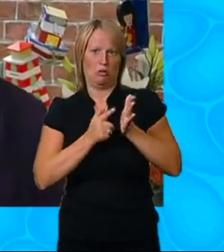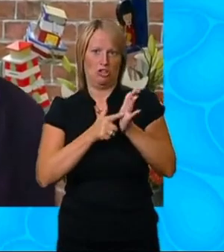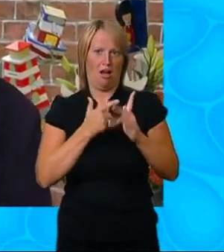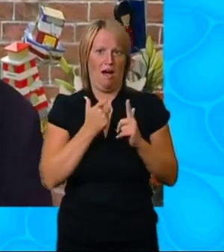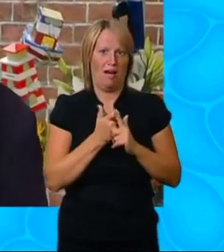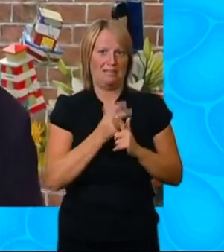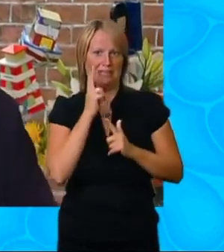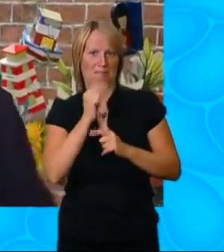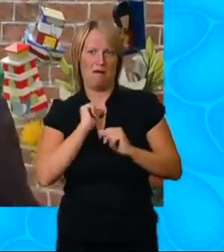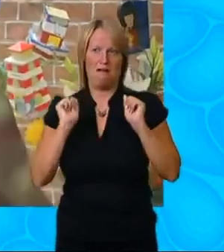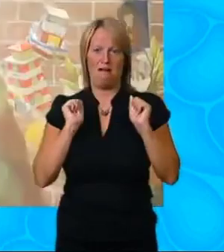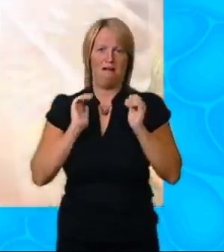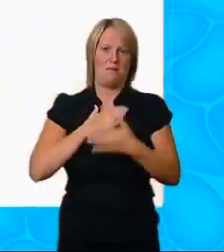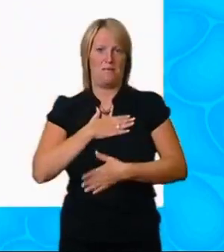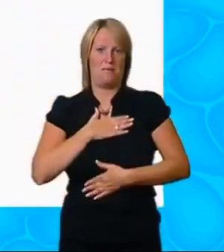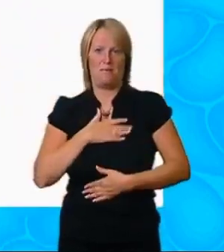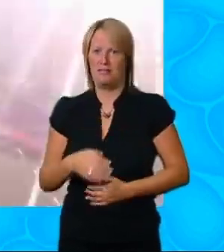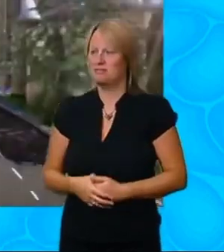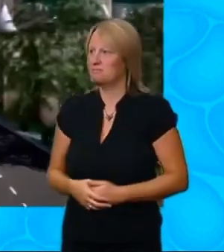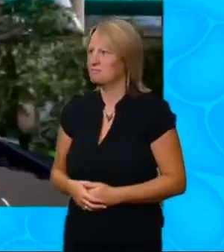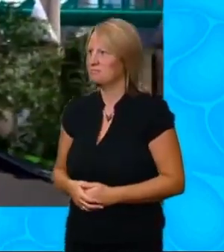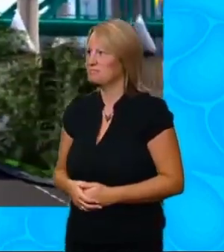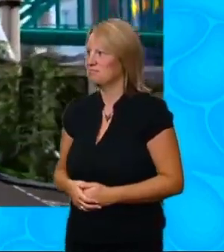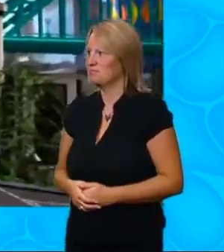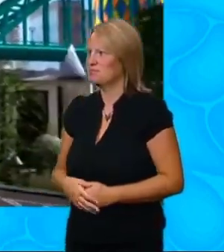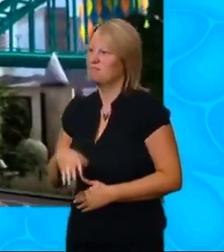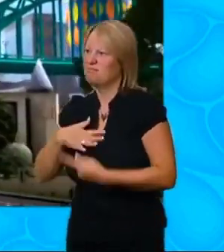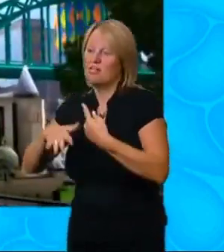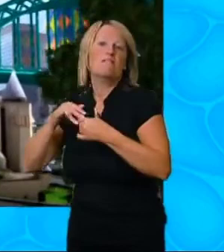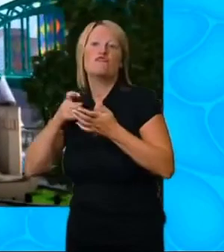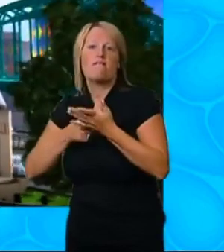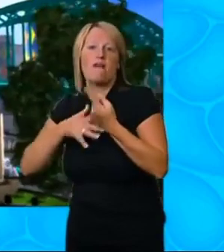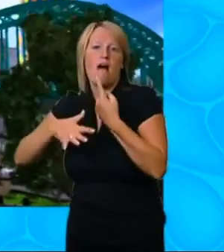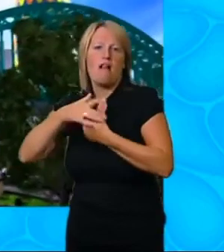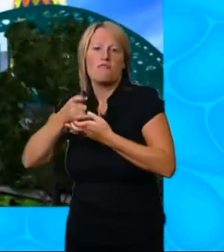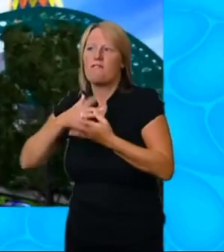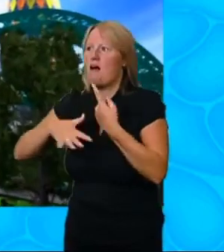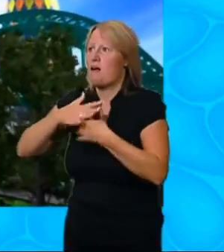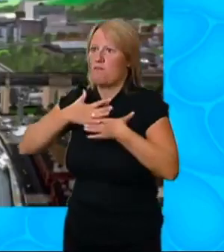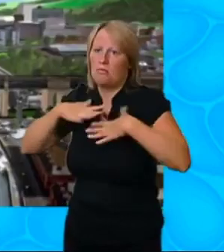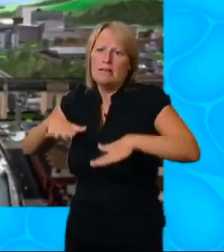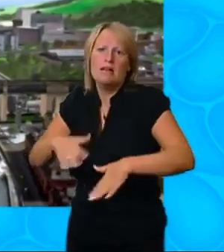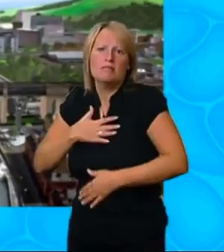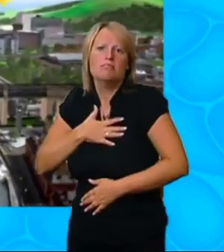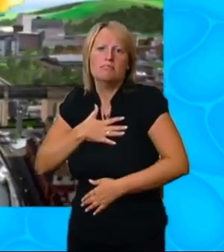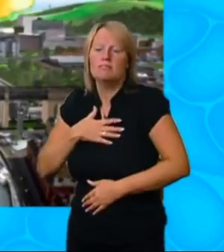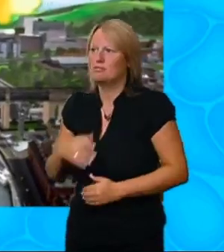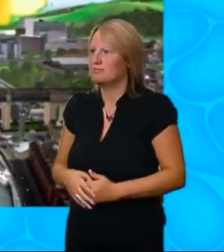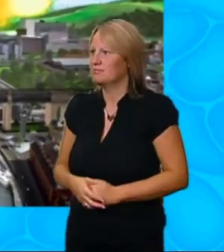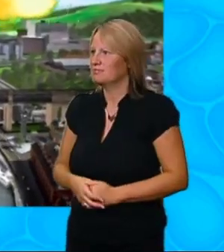see me starring role. I love to skip in Riversy Bingo, Riversy Bingo, that's for